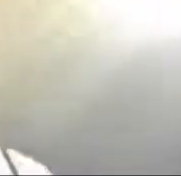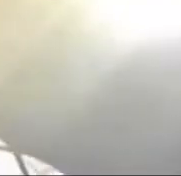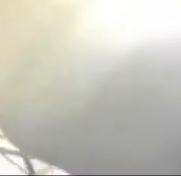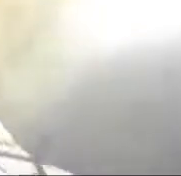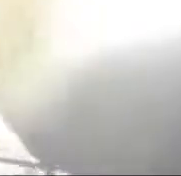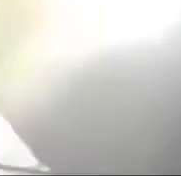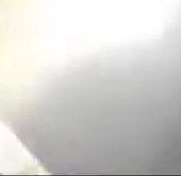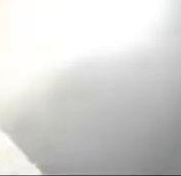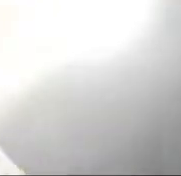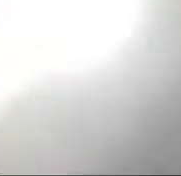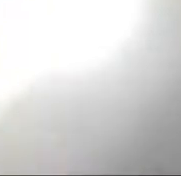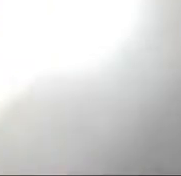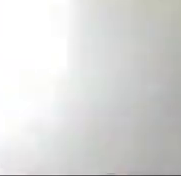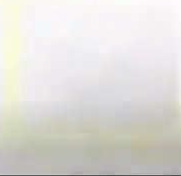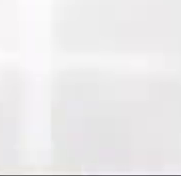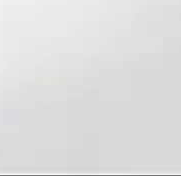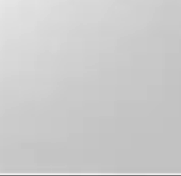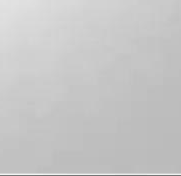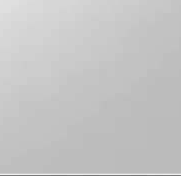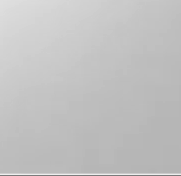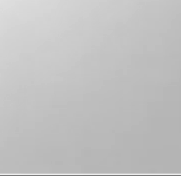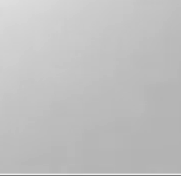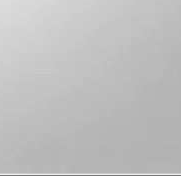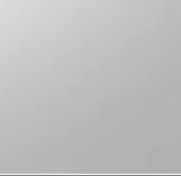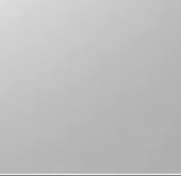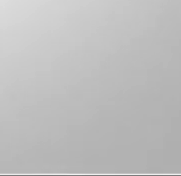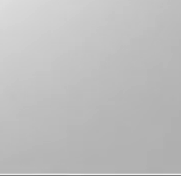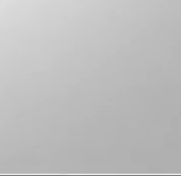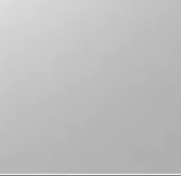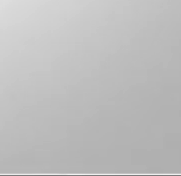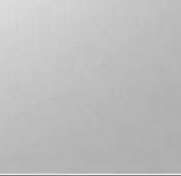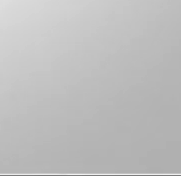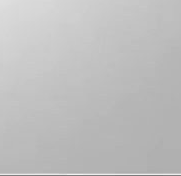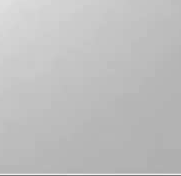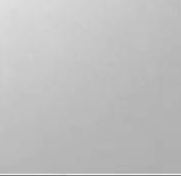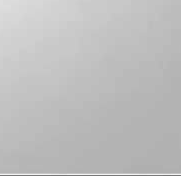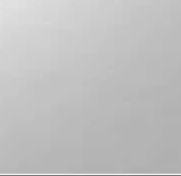wonderful difference in your life. If you're here, won't you come? As the